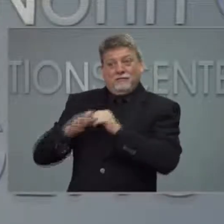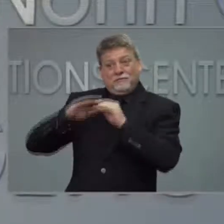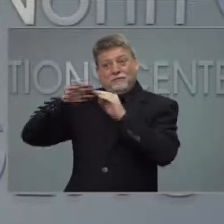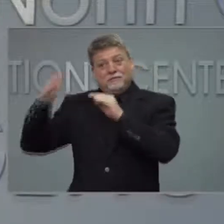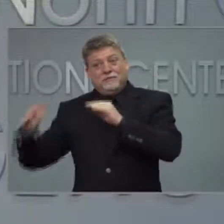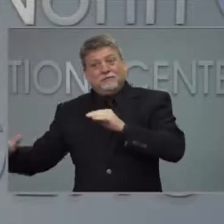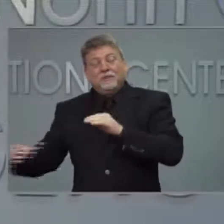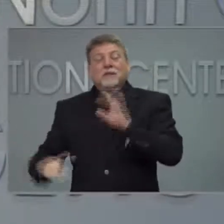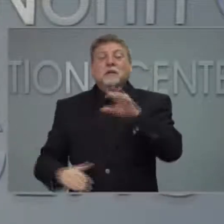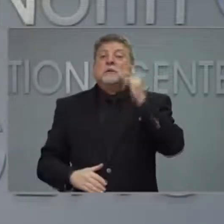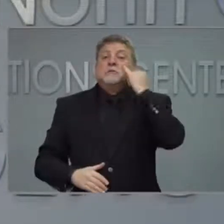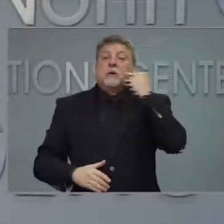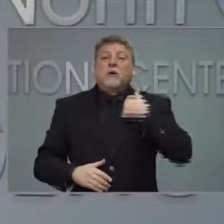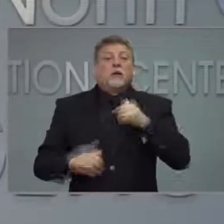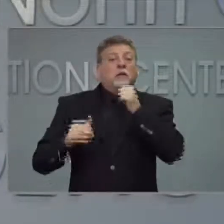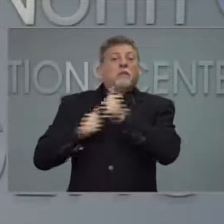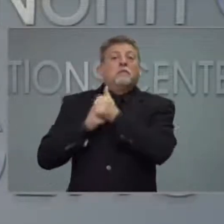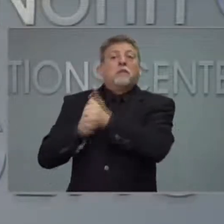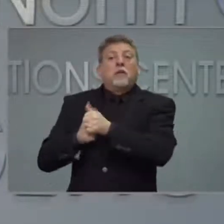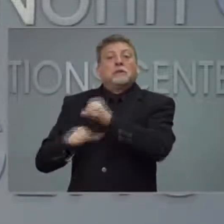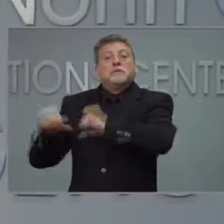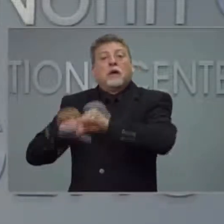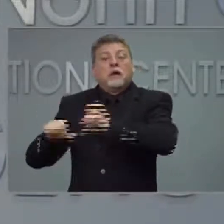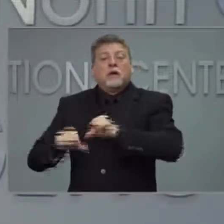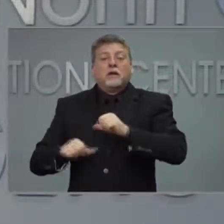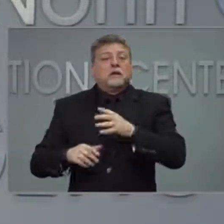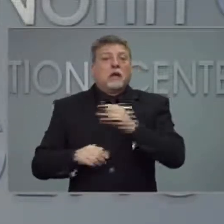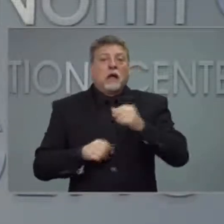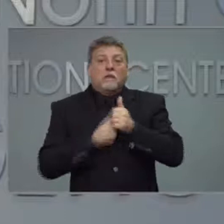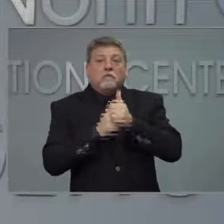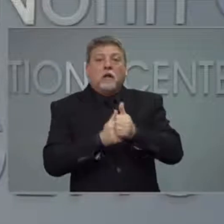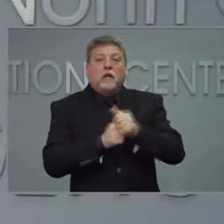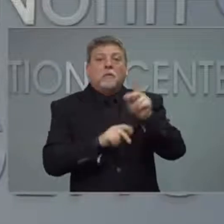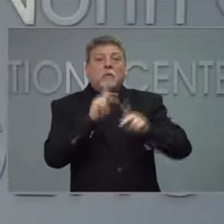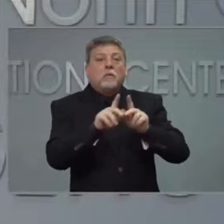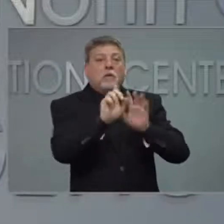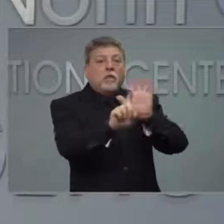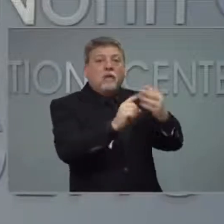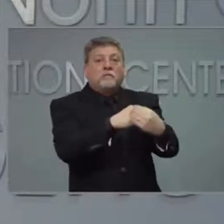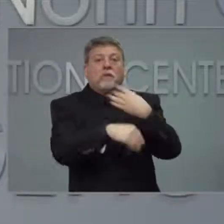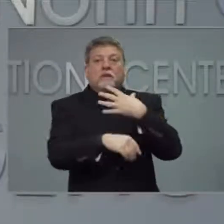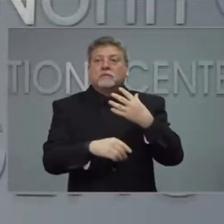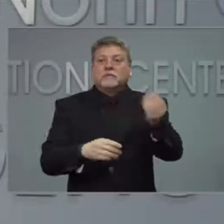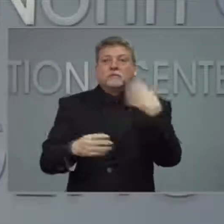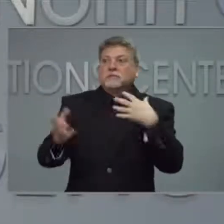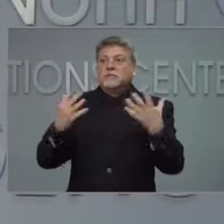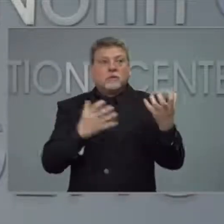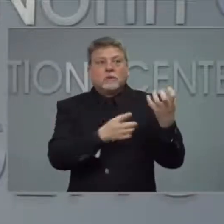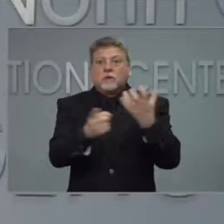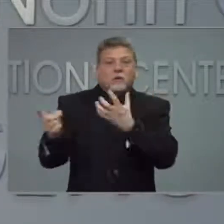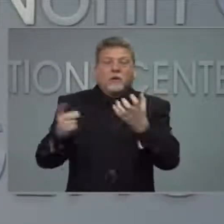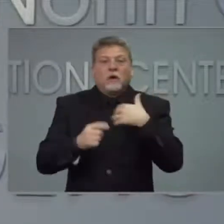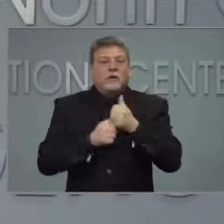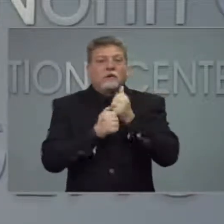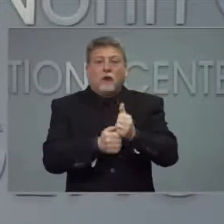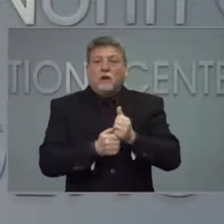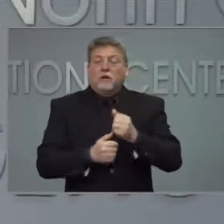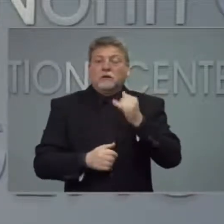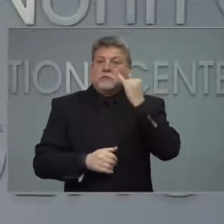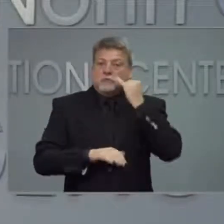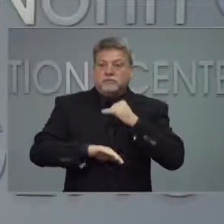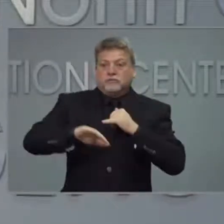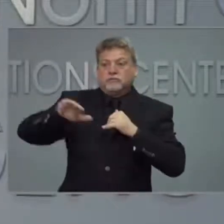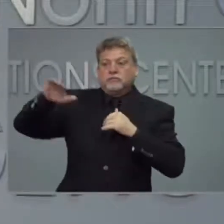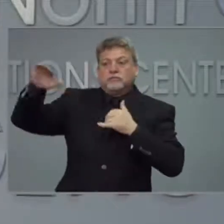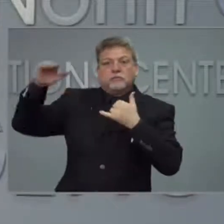see that from us, regardless of what other pressure would be put on by any people or any legislators